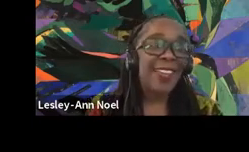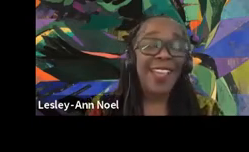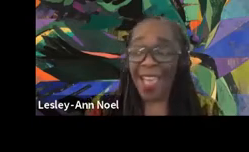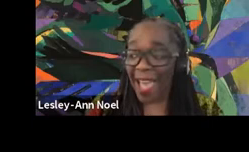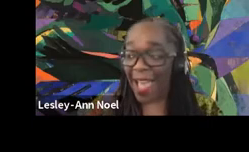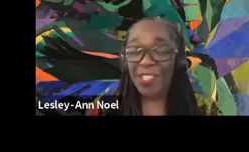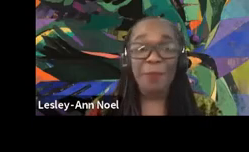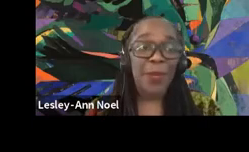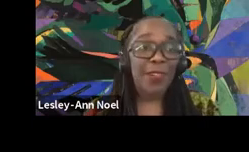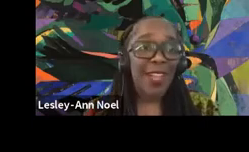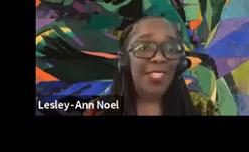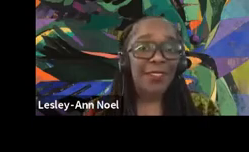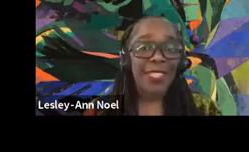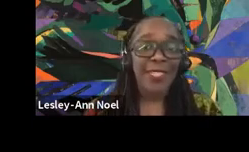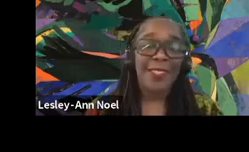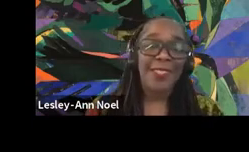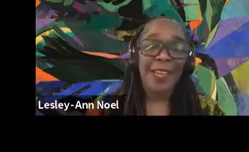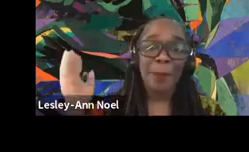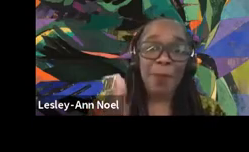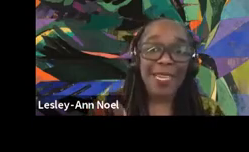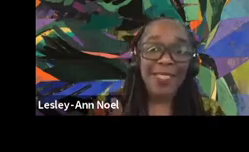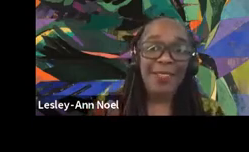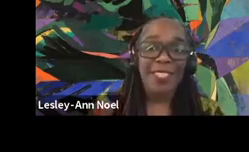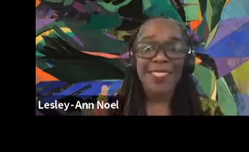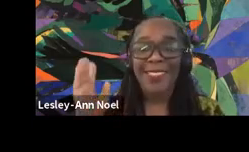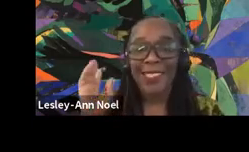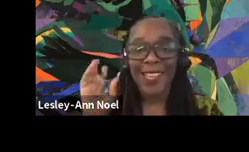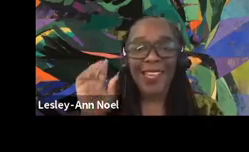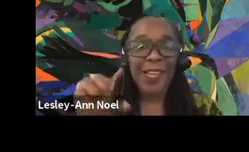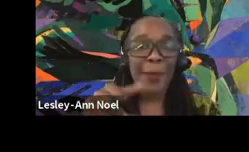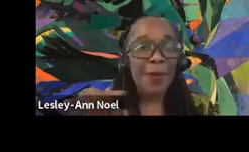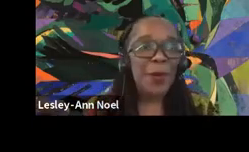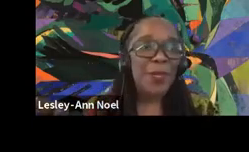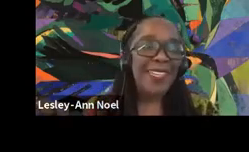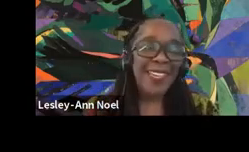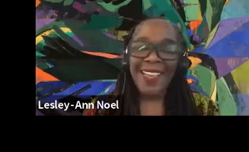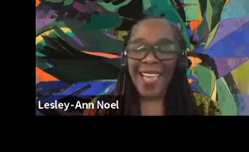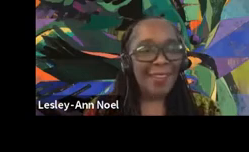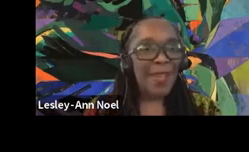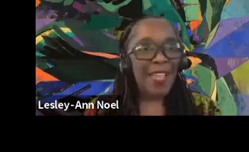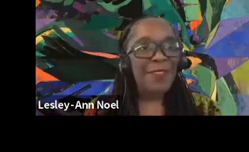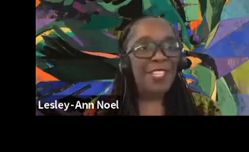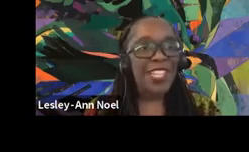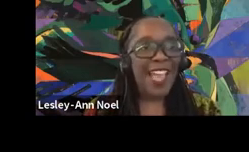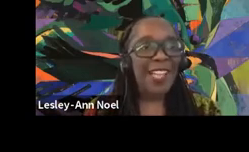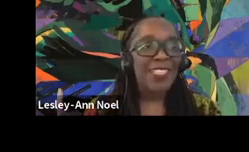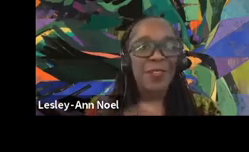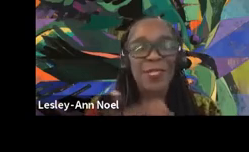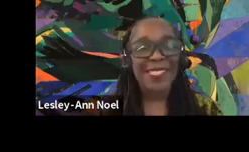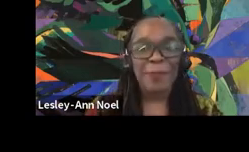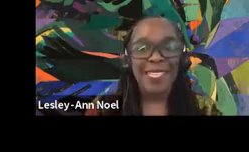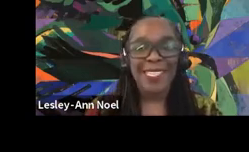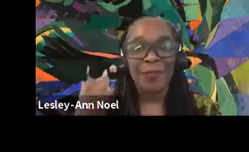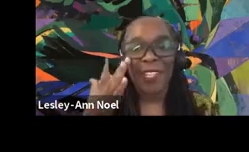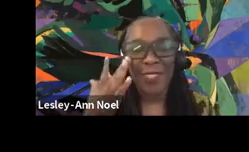Frantz Fanon. I actually bought Wretched of the Earth because of this quote. And in my version, actually, the